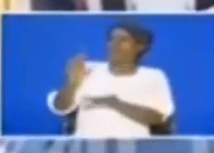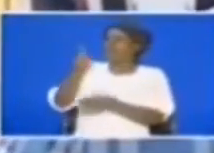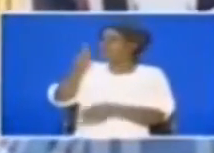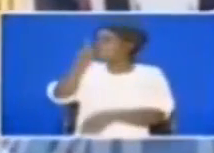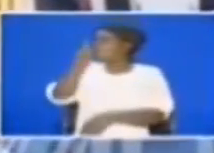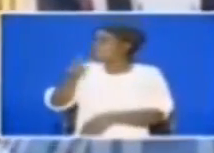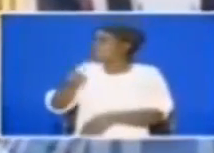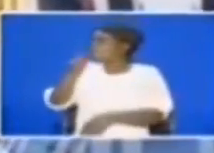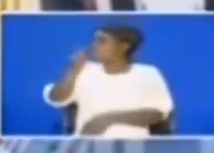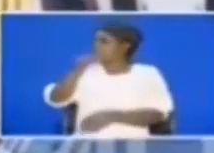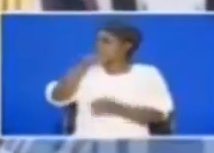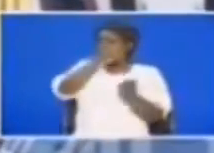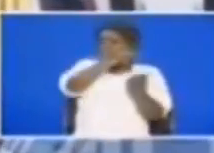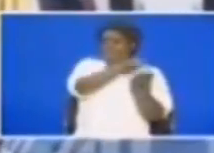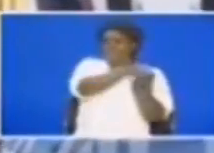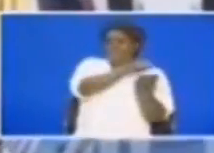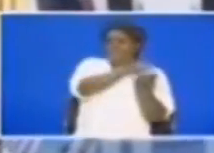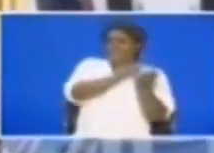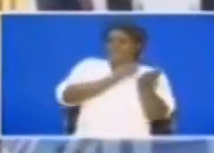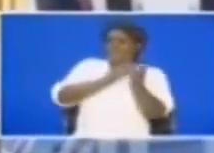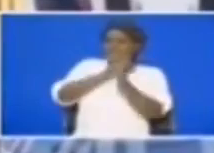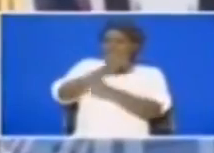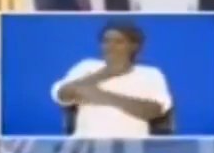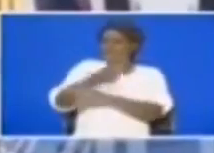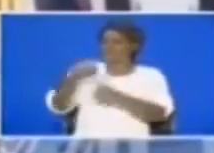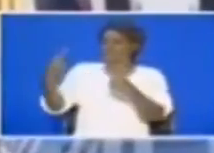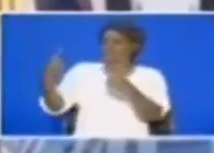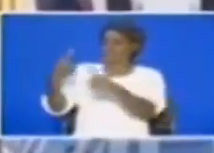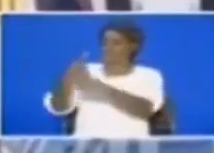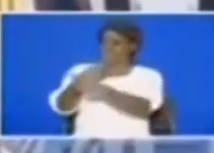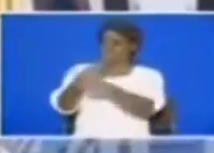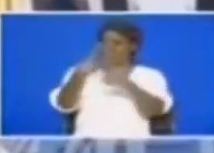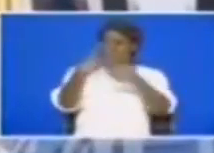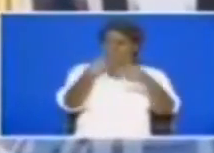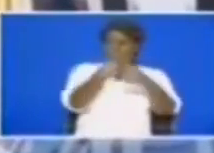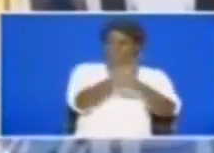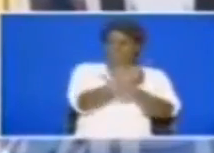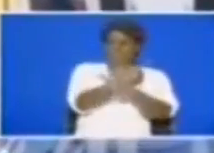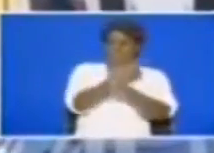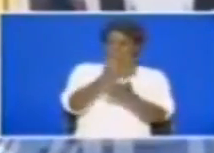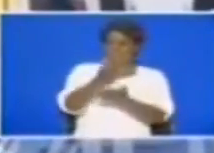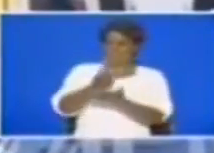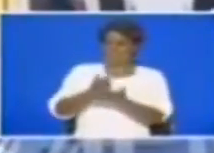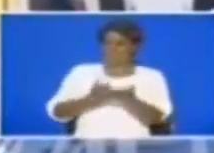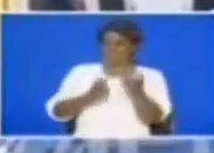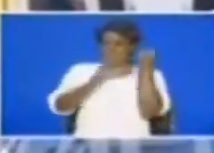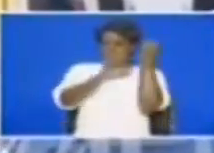in chicken farming across various parts of this country,